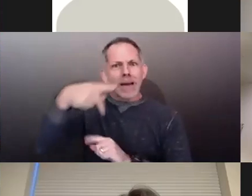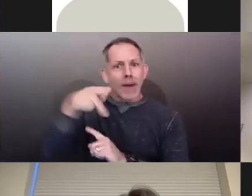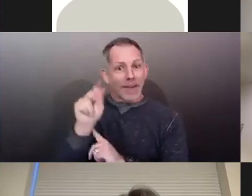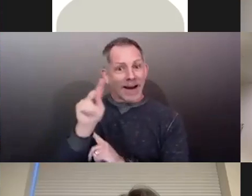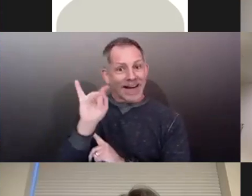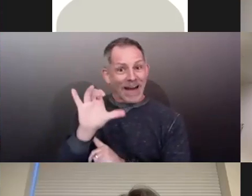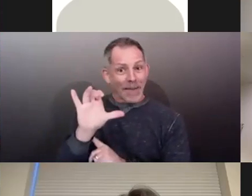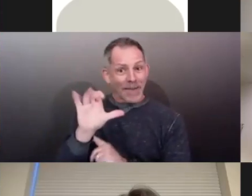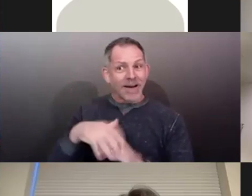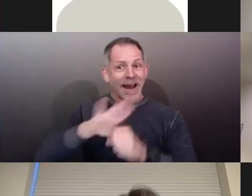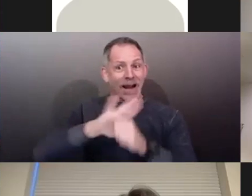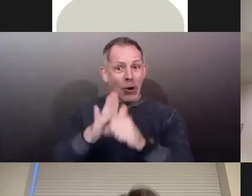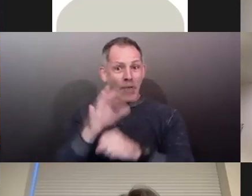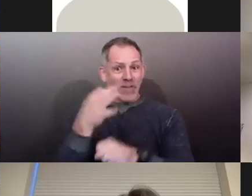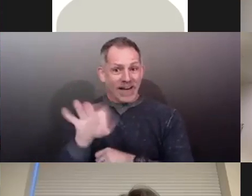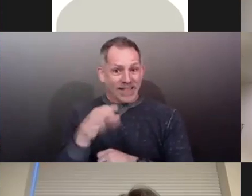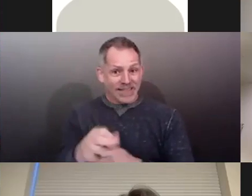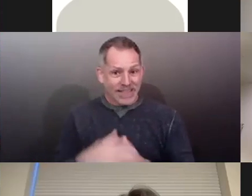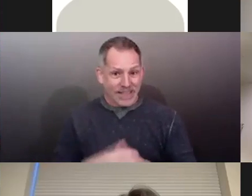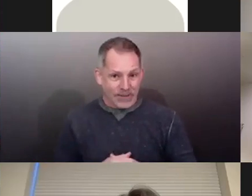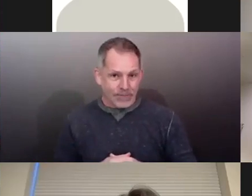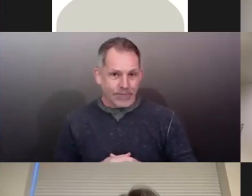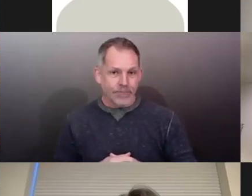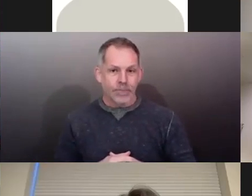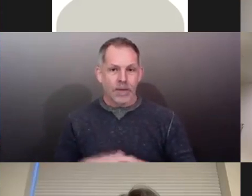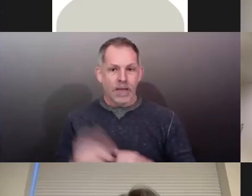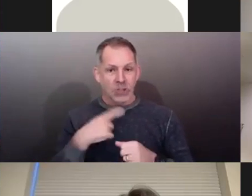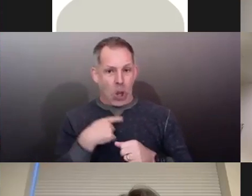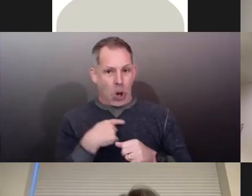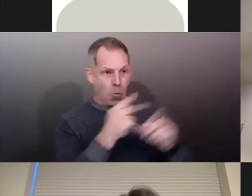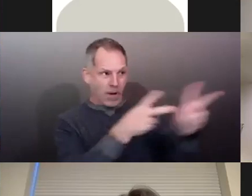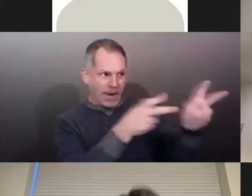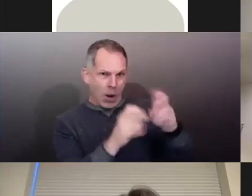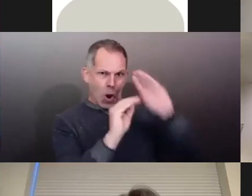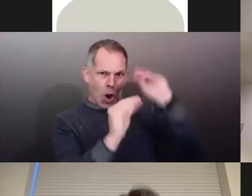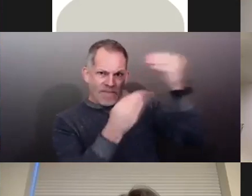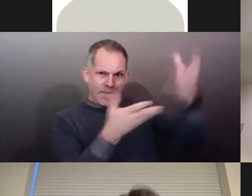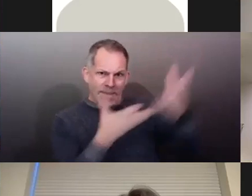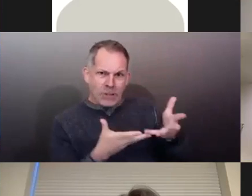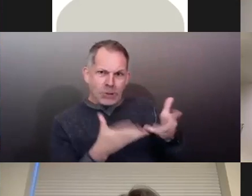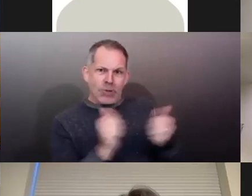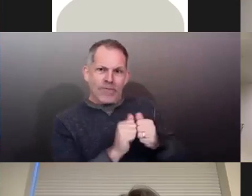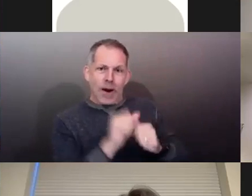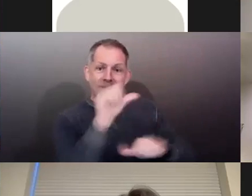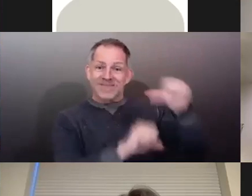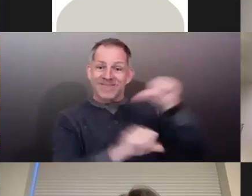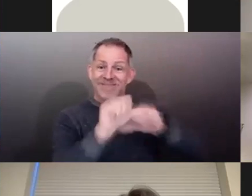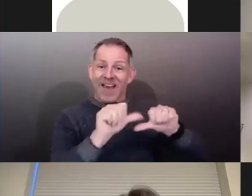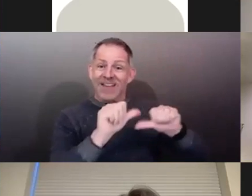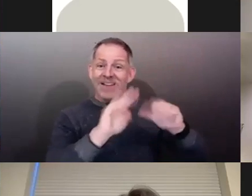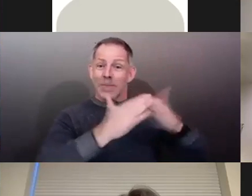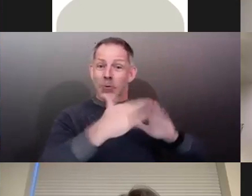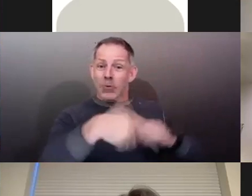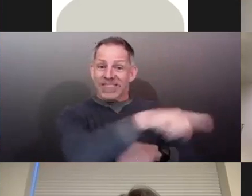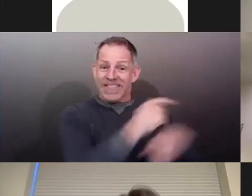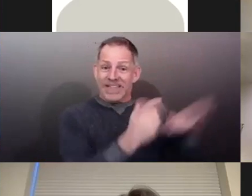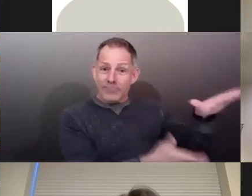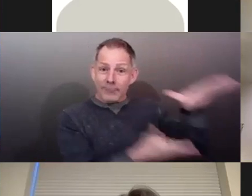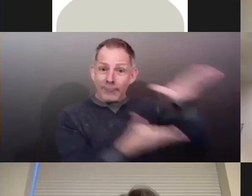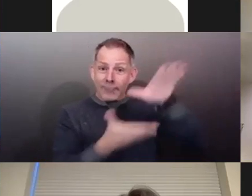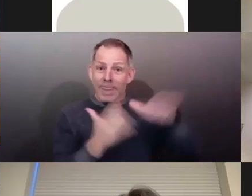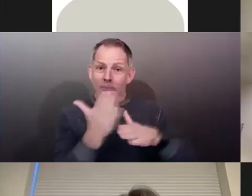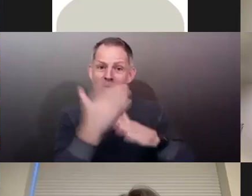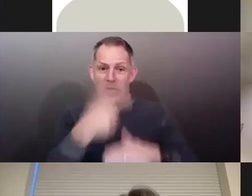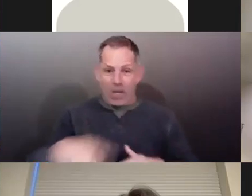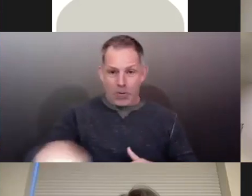our scientific community, many of them right here in the Puget Sound region. Now, though, we've got the third wave upon us. We all